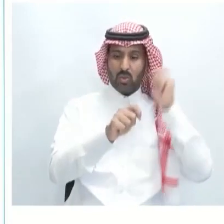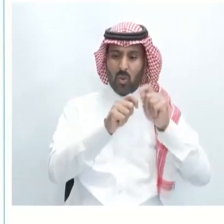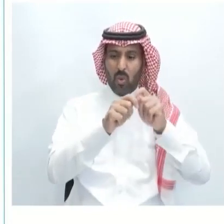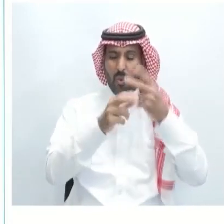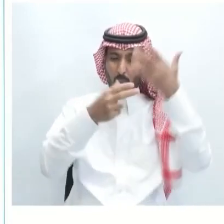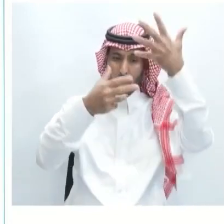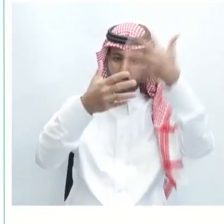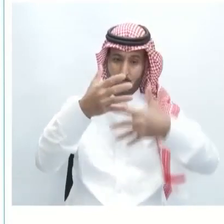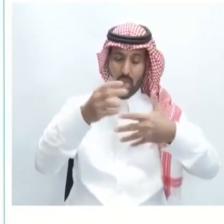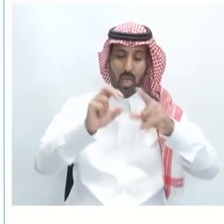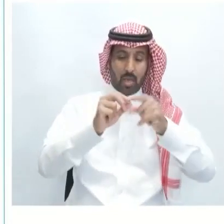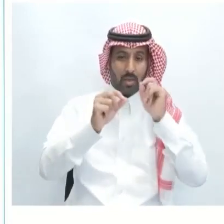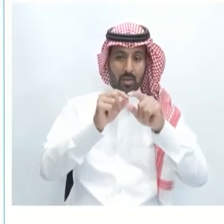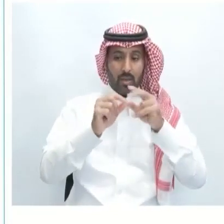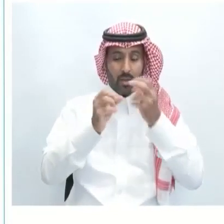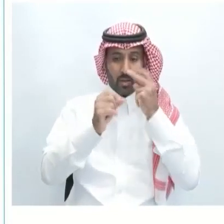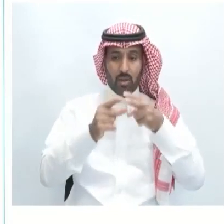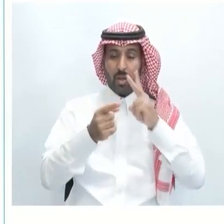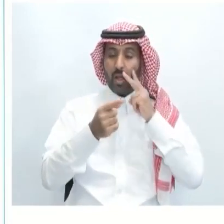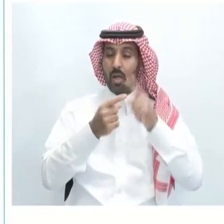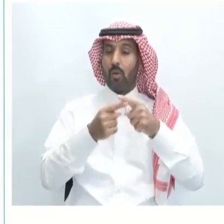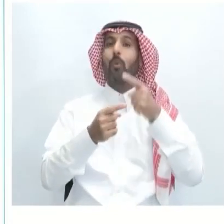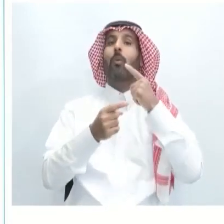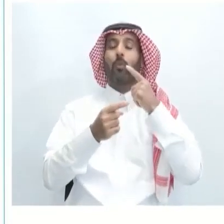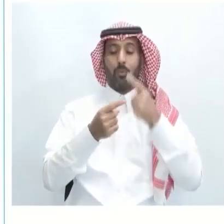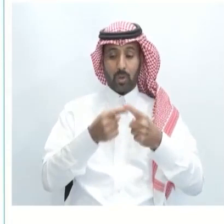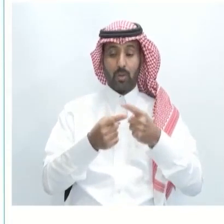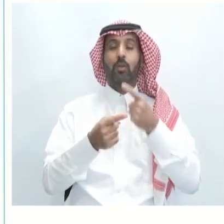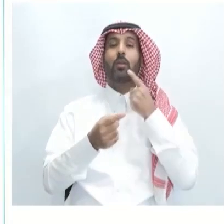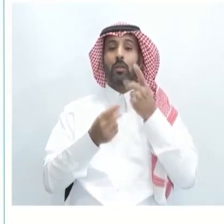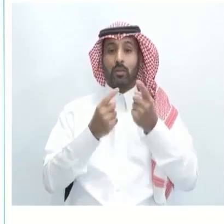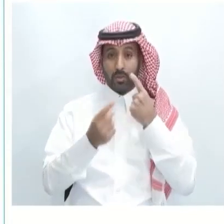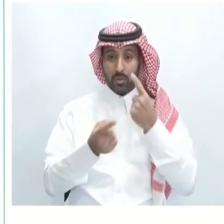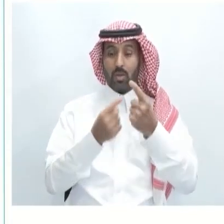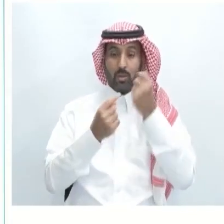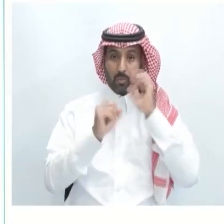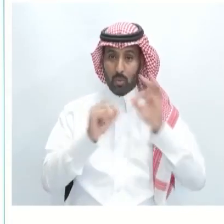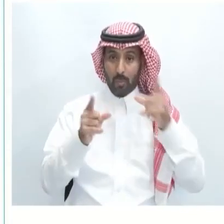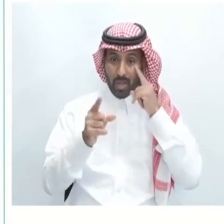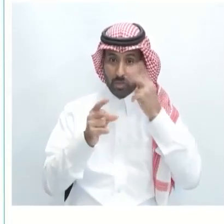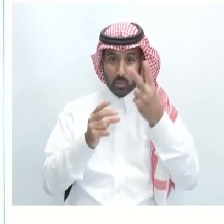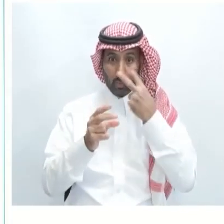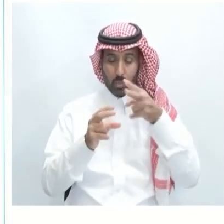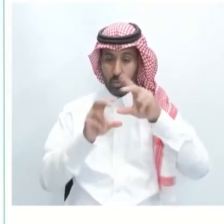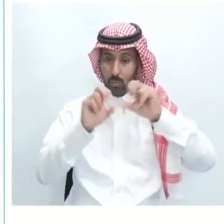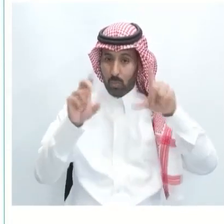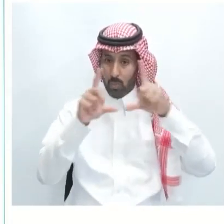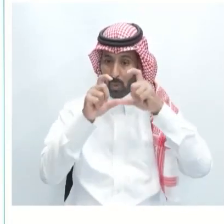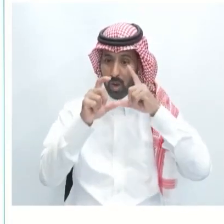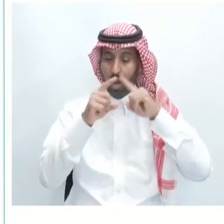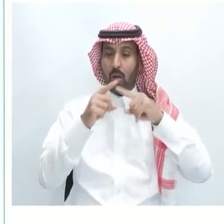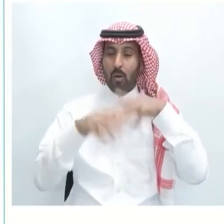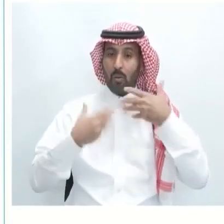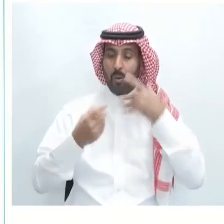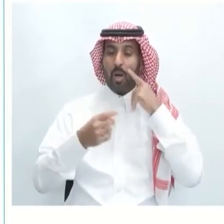screen. He also advised moving one's head very carefully back and forth to see the best picture. Many viewers got excited,